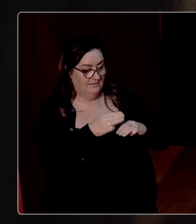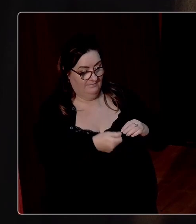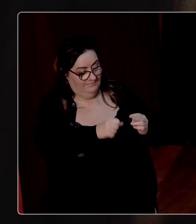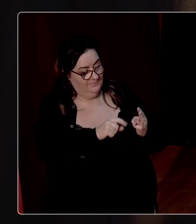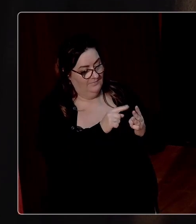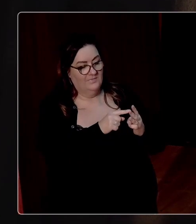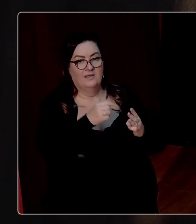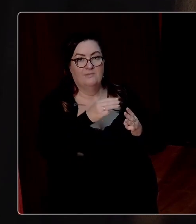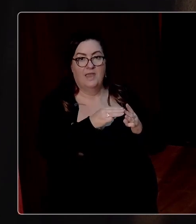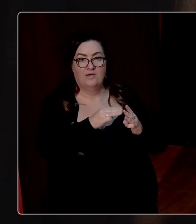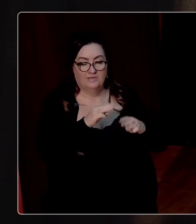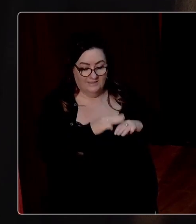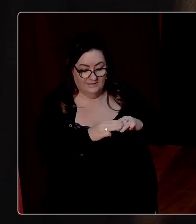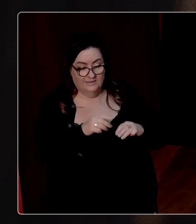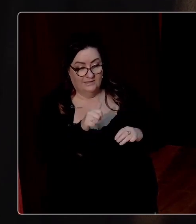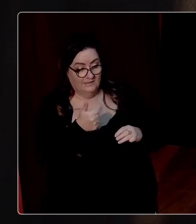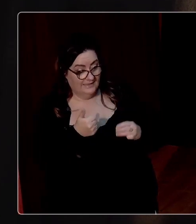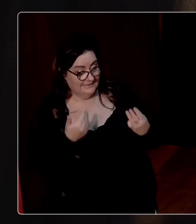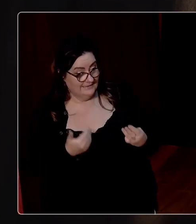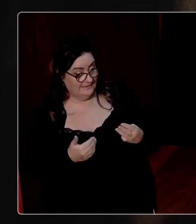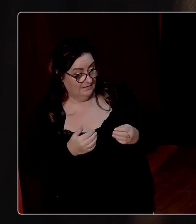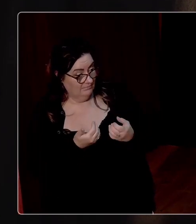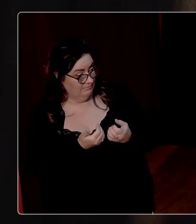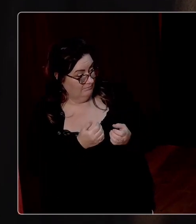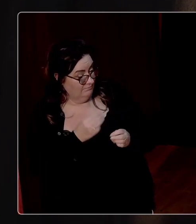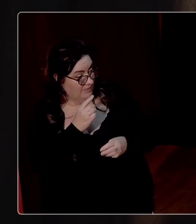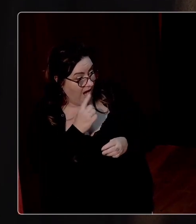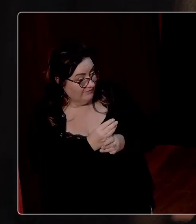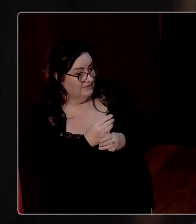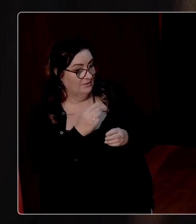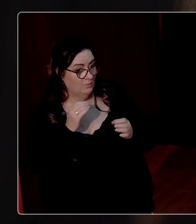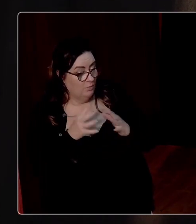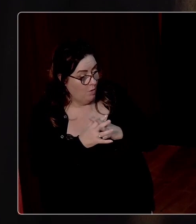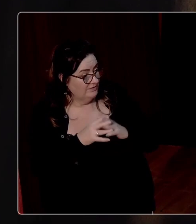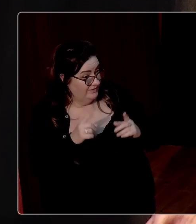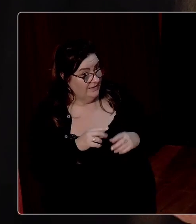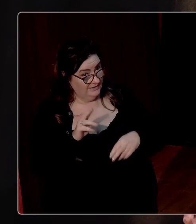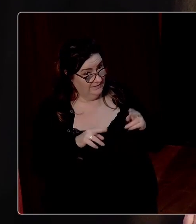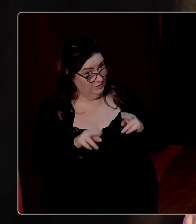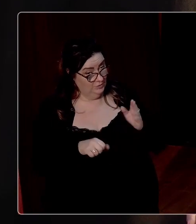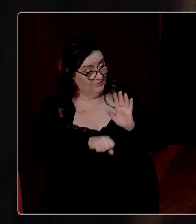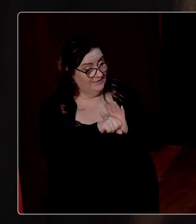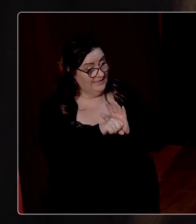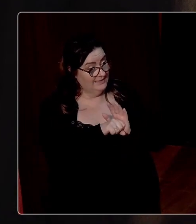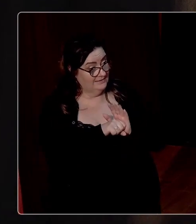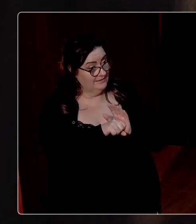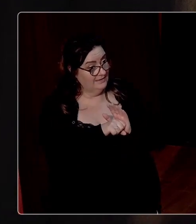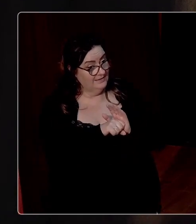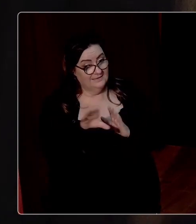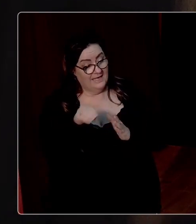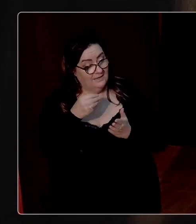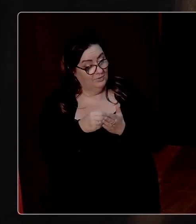Daly. Given money shortages, existing poverty, impact of wars, etc., could the new state have afforded to tangle from the